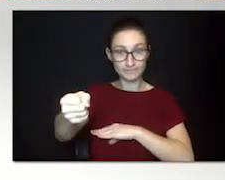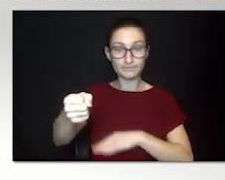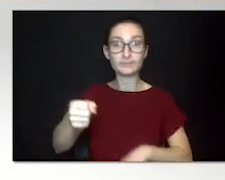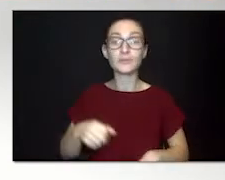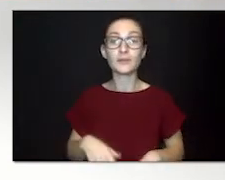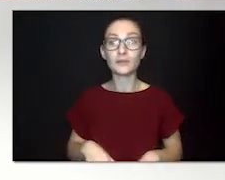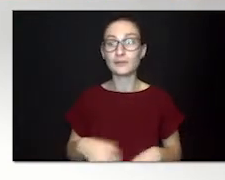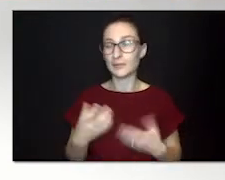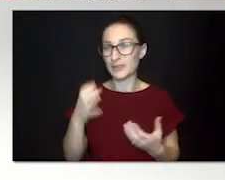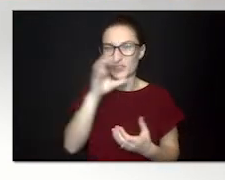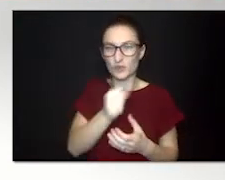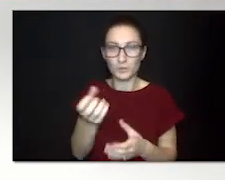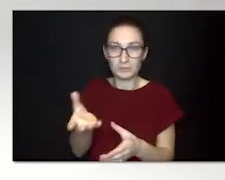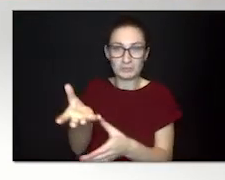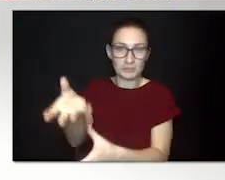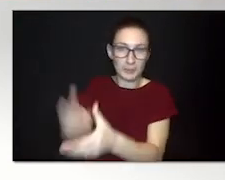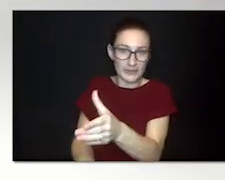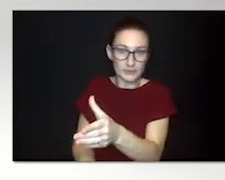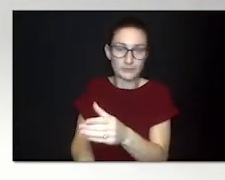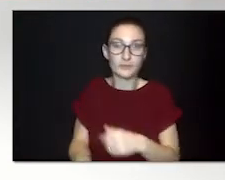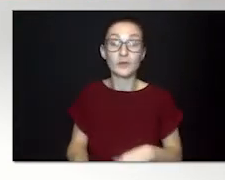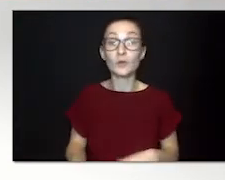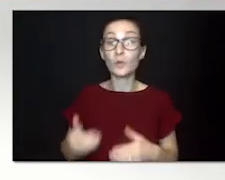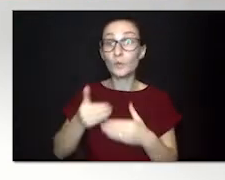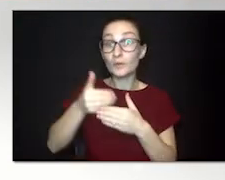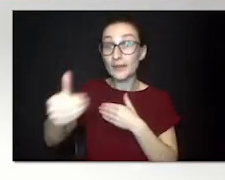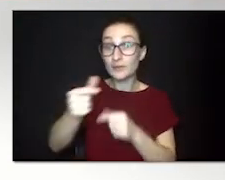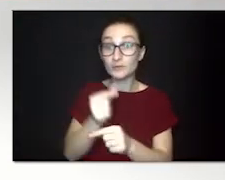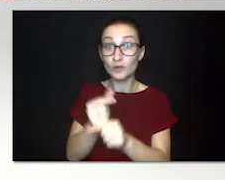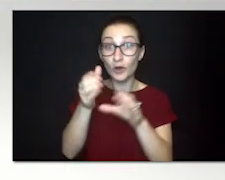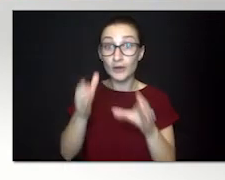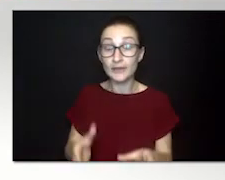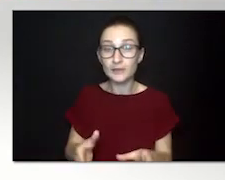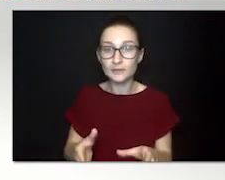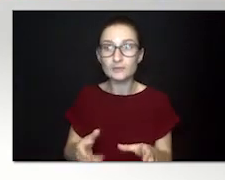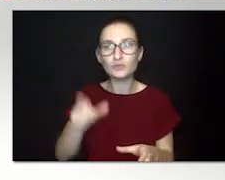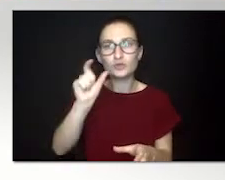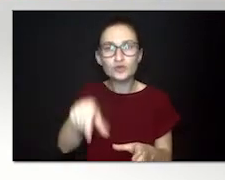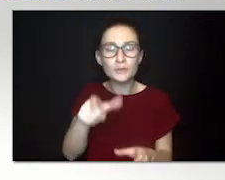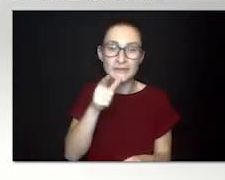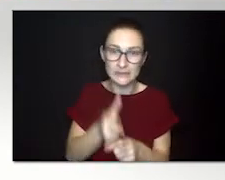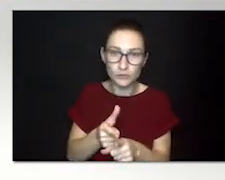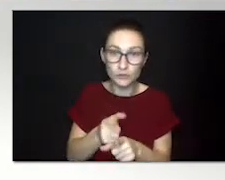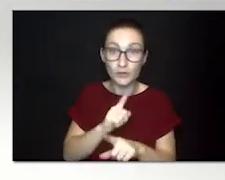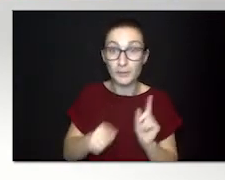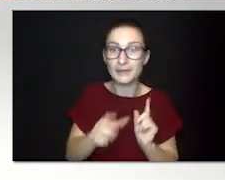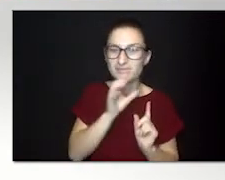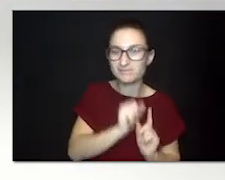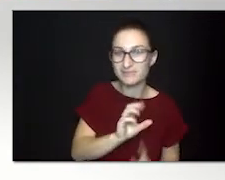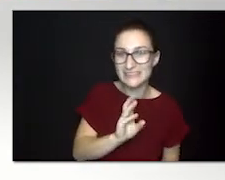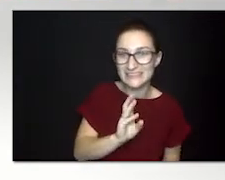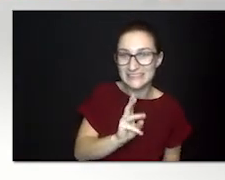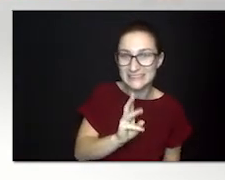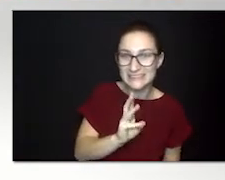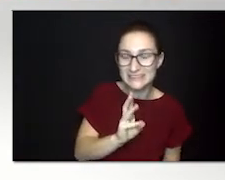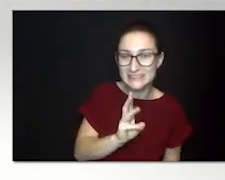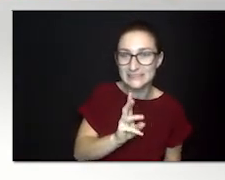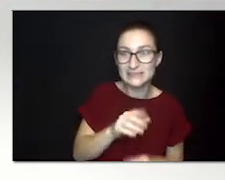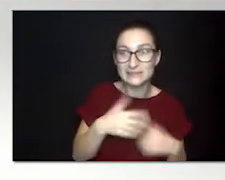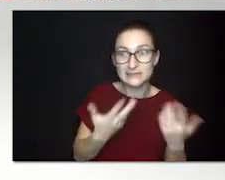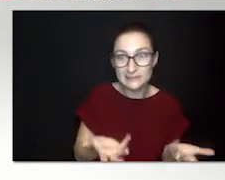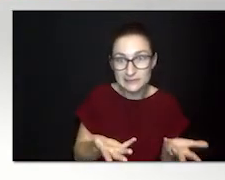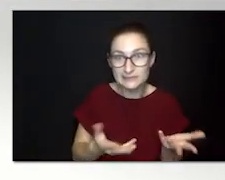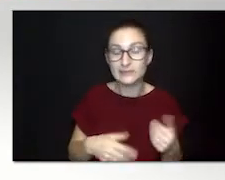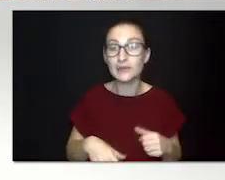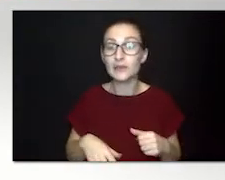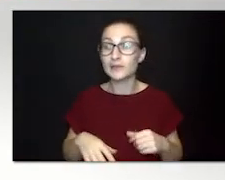just assume, passed away, and so the next relative would have been the ward's sister, but they were 16 at the time, so they can't serve. And so there was